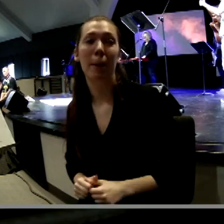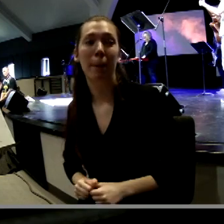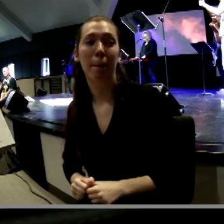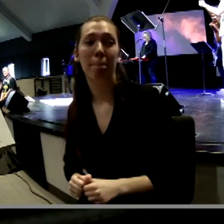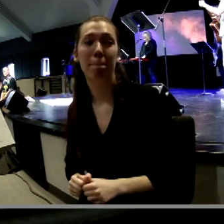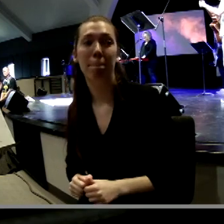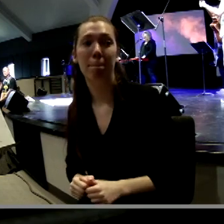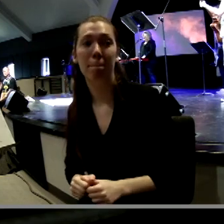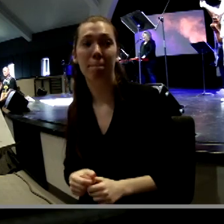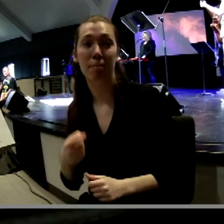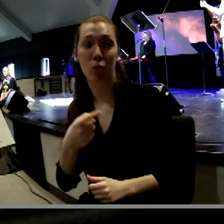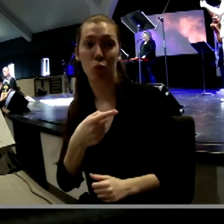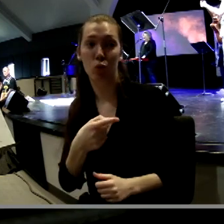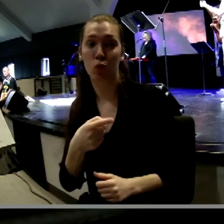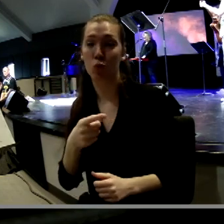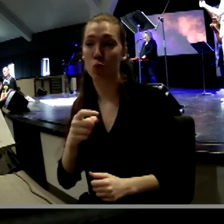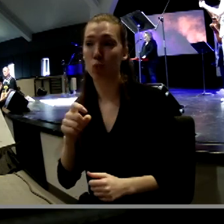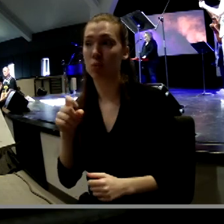But you lead them too.